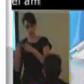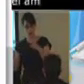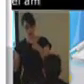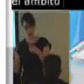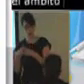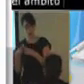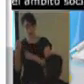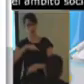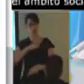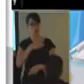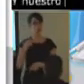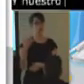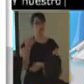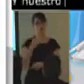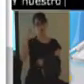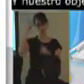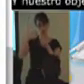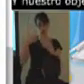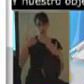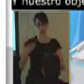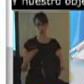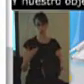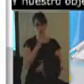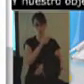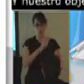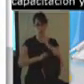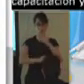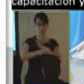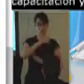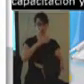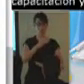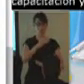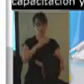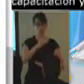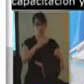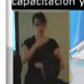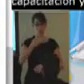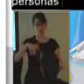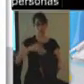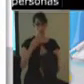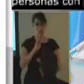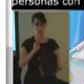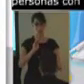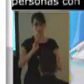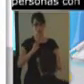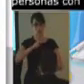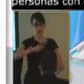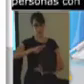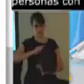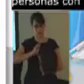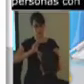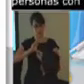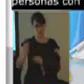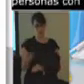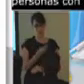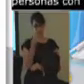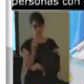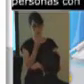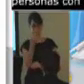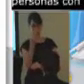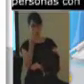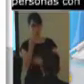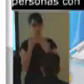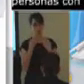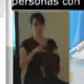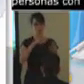social area, and our objective is to improve training and the capacity of disabled people using